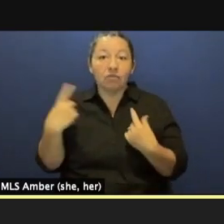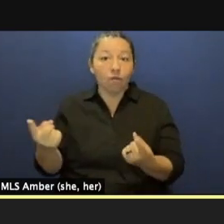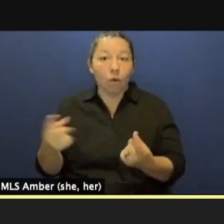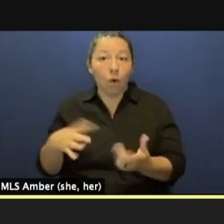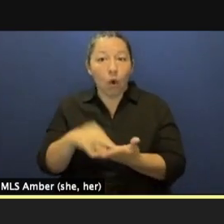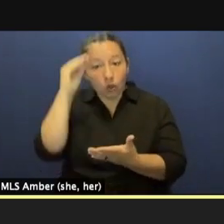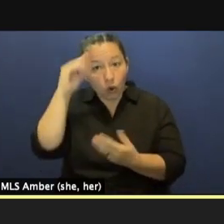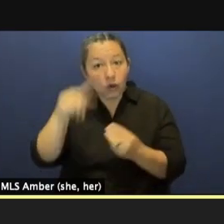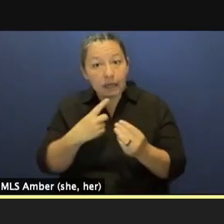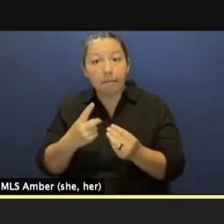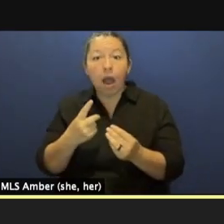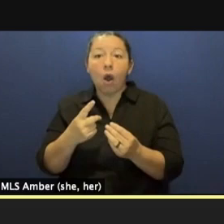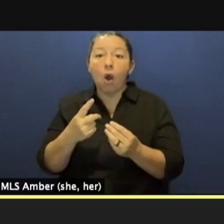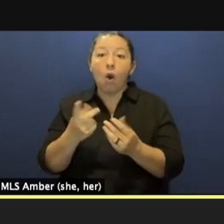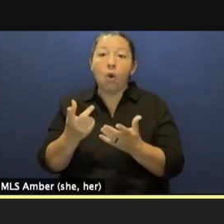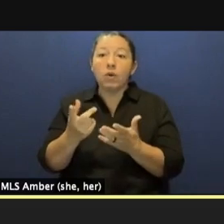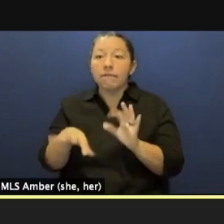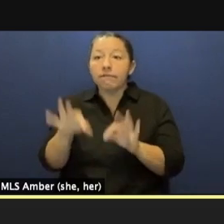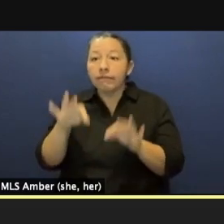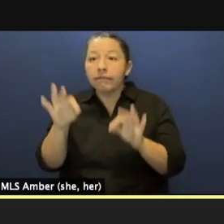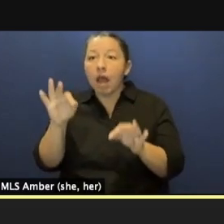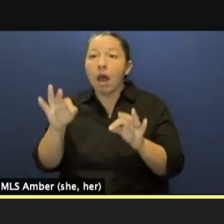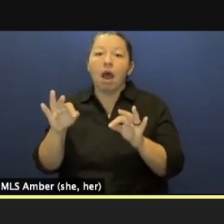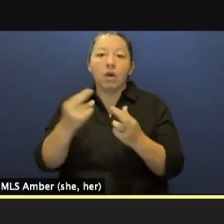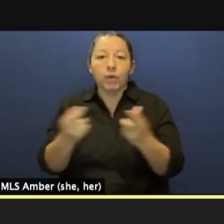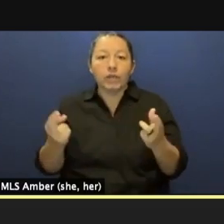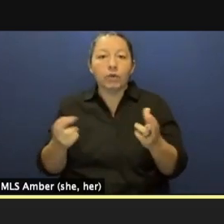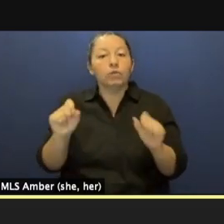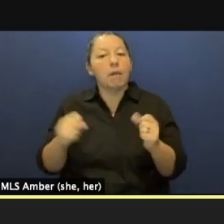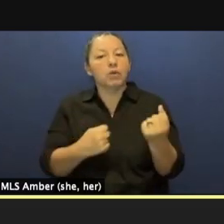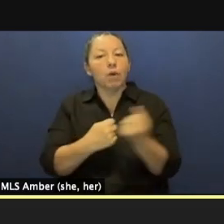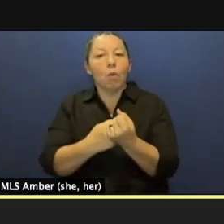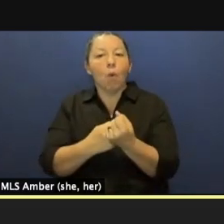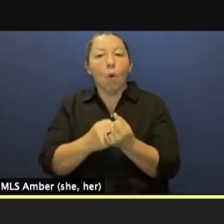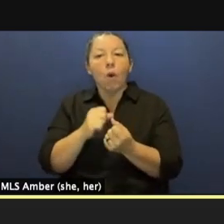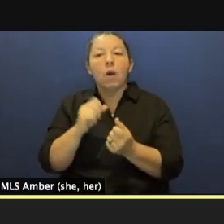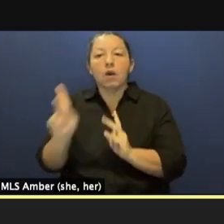situ resources in order to be able to support humans for the long term.